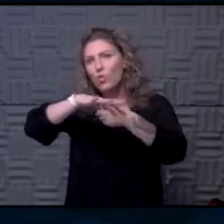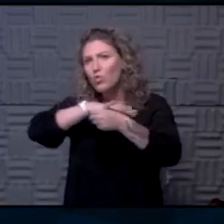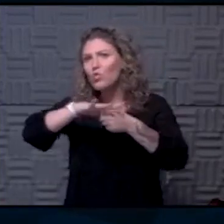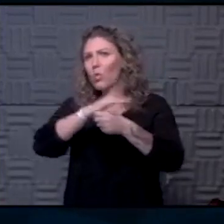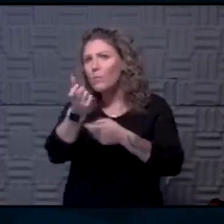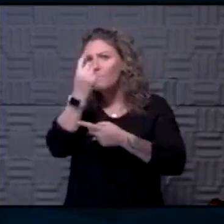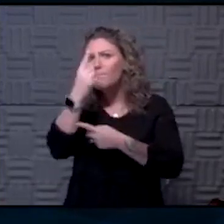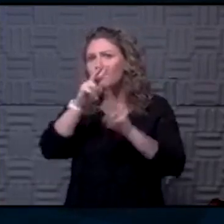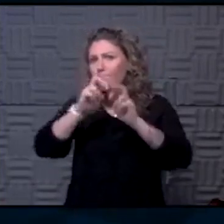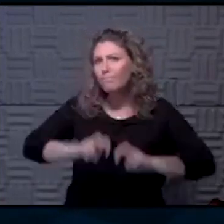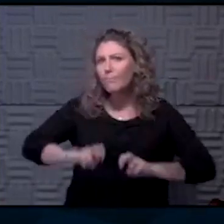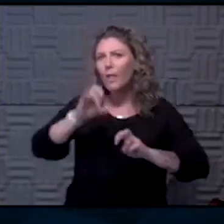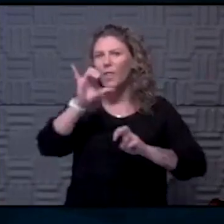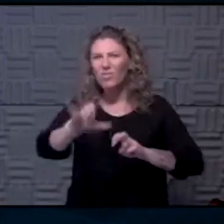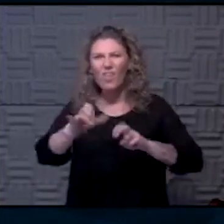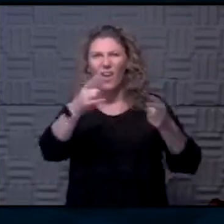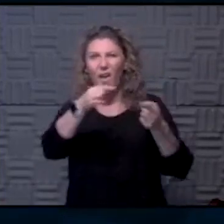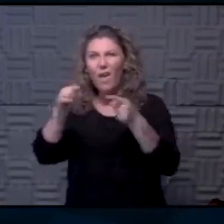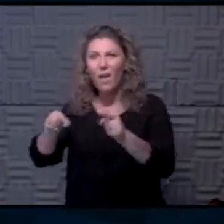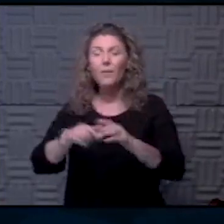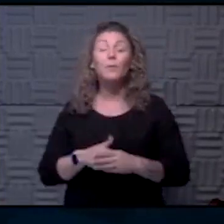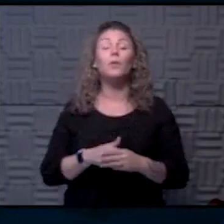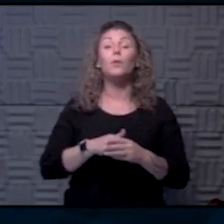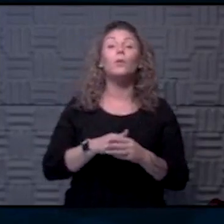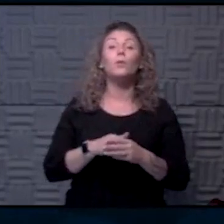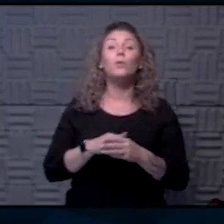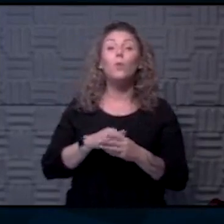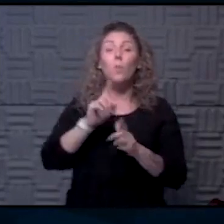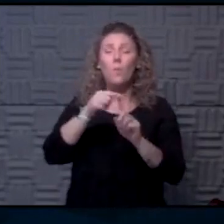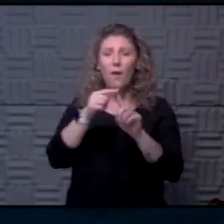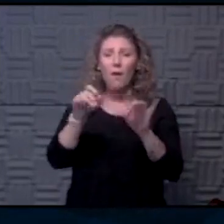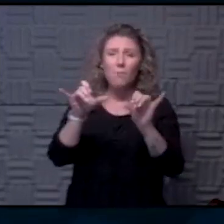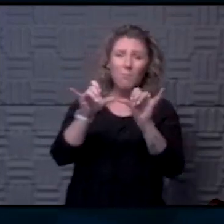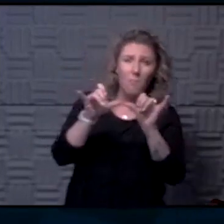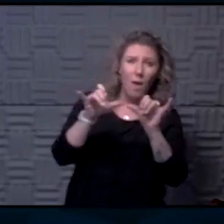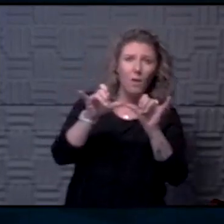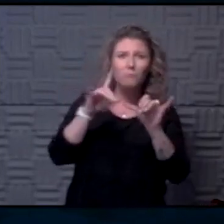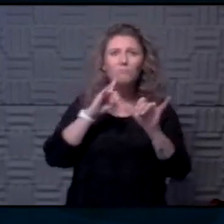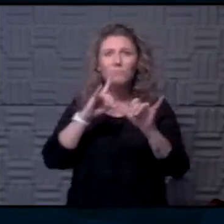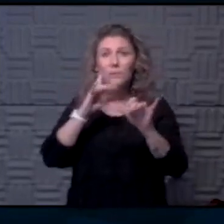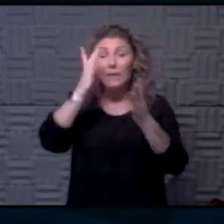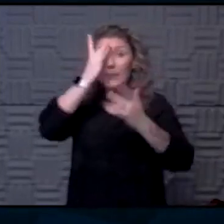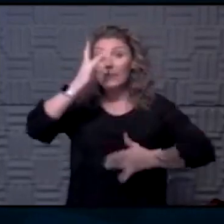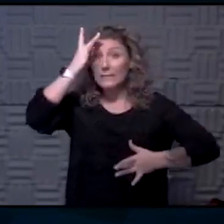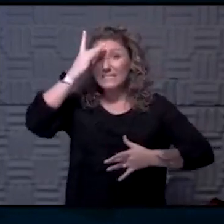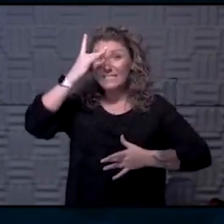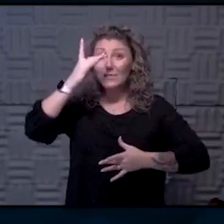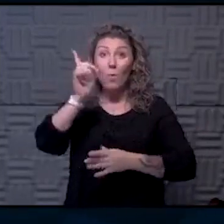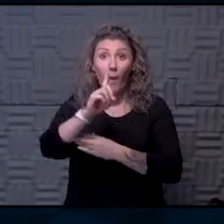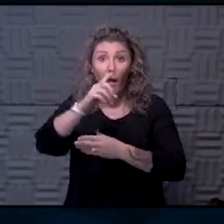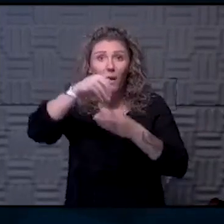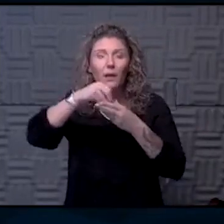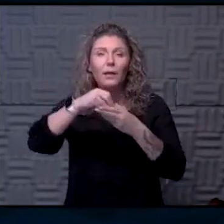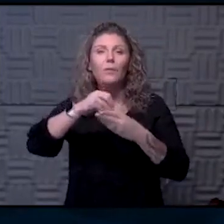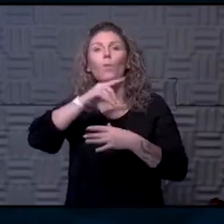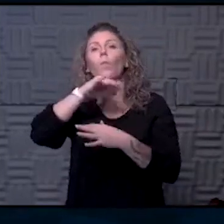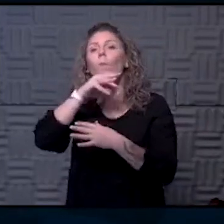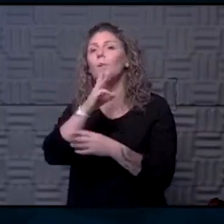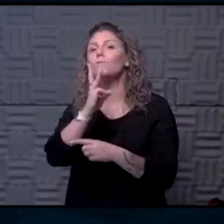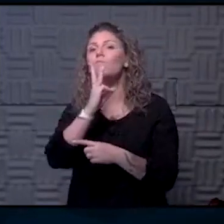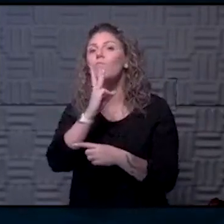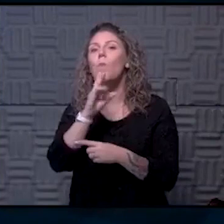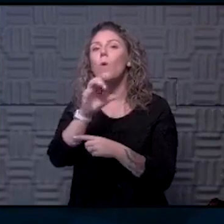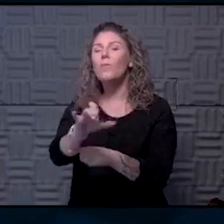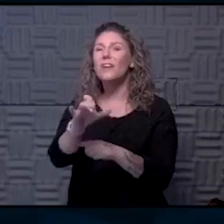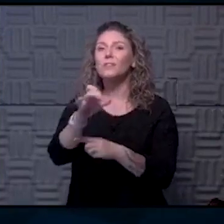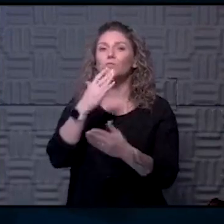that sort of phenomenon. When we measure the amount of disease present in our wastewater, which is a good marker of the amount of